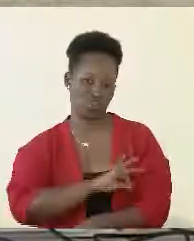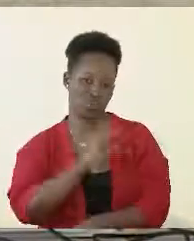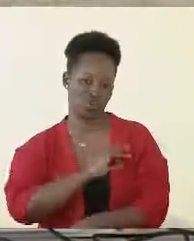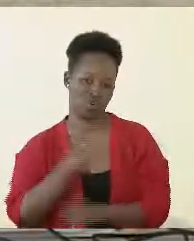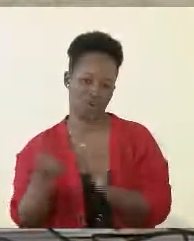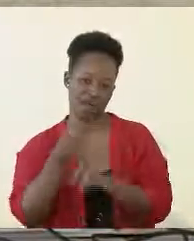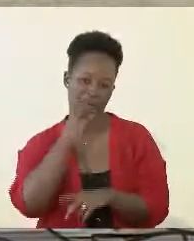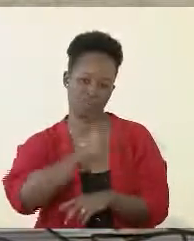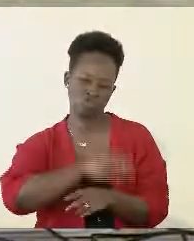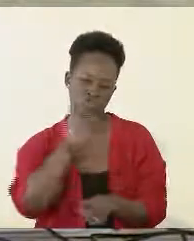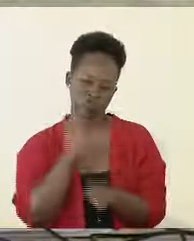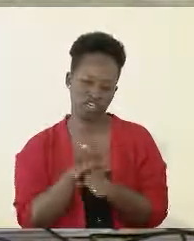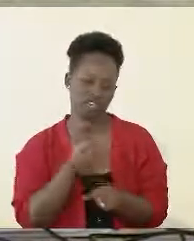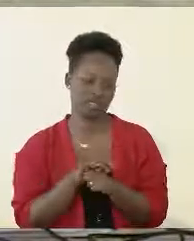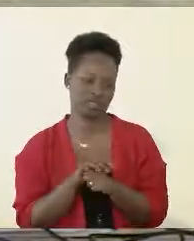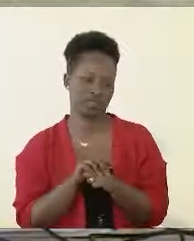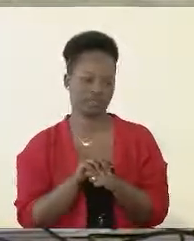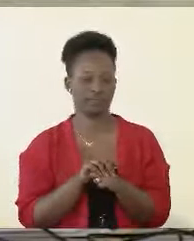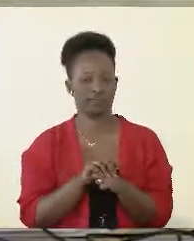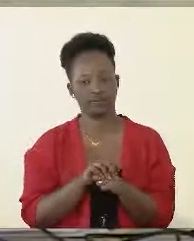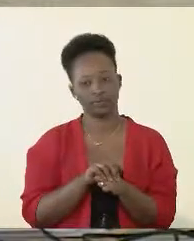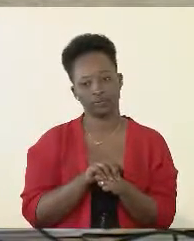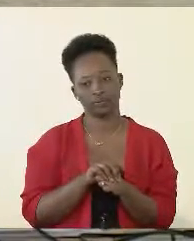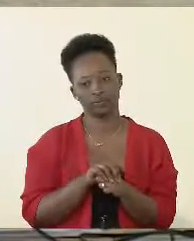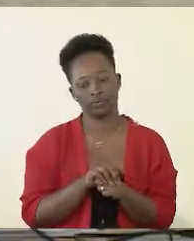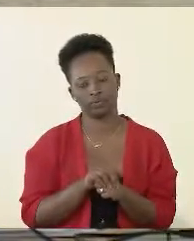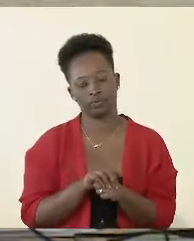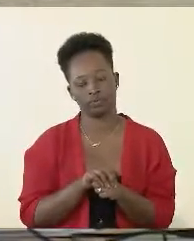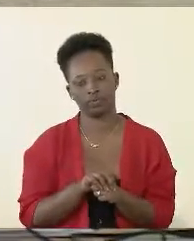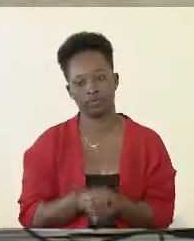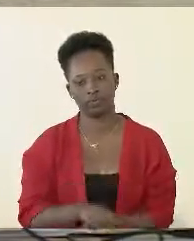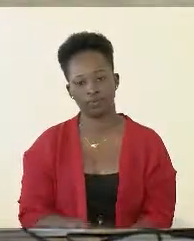one of the motives, to maximize